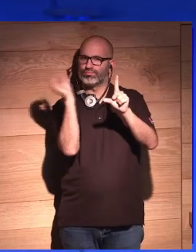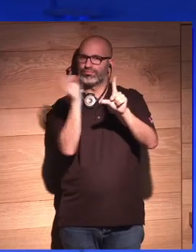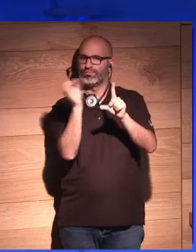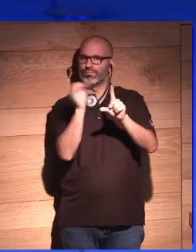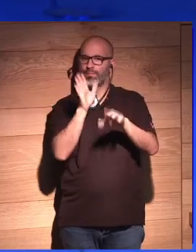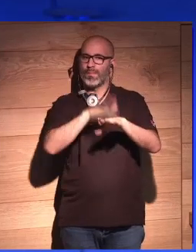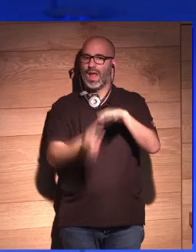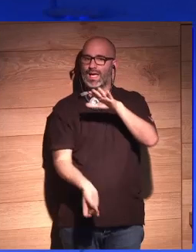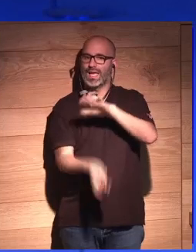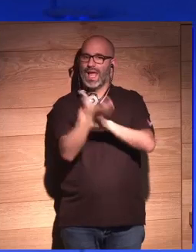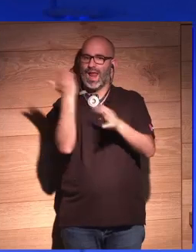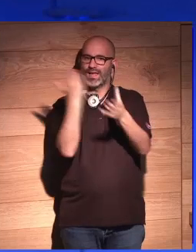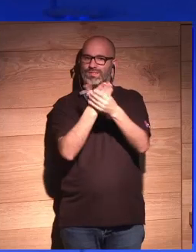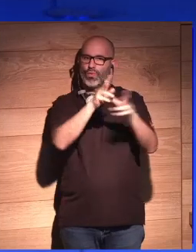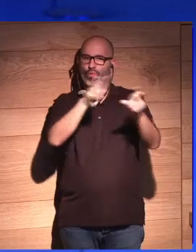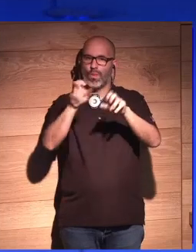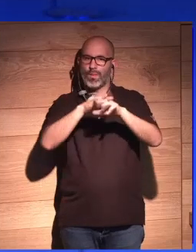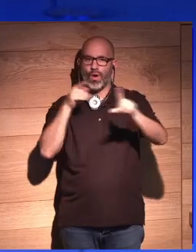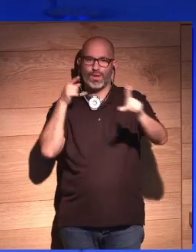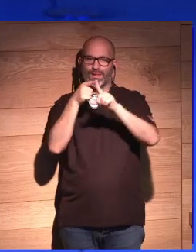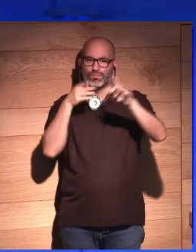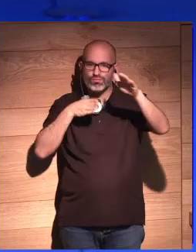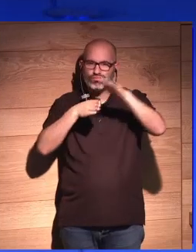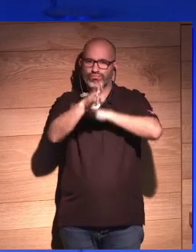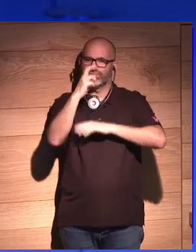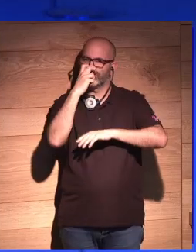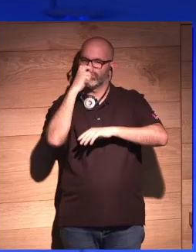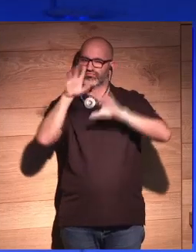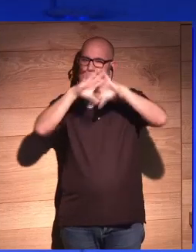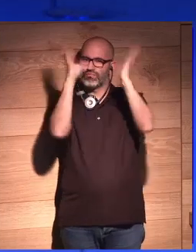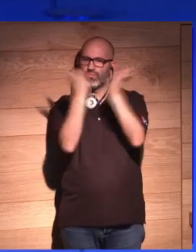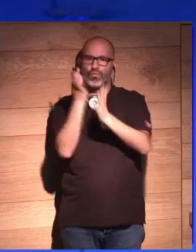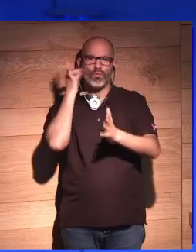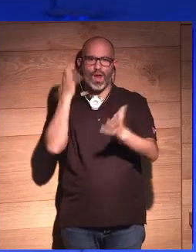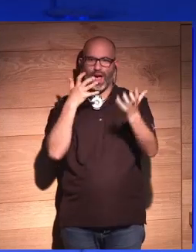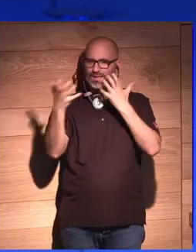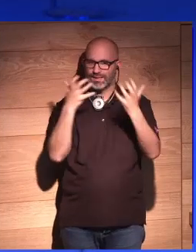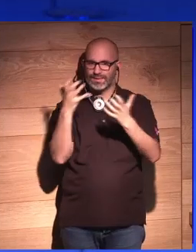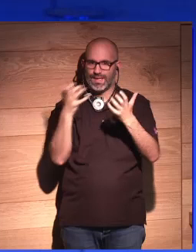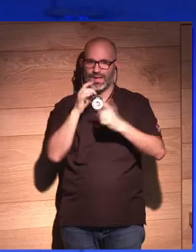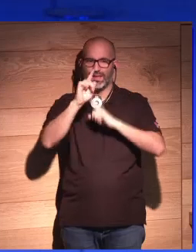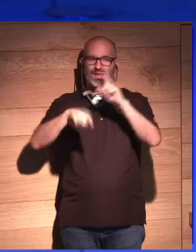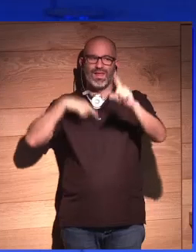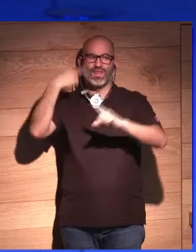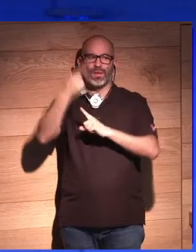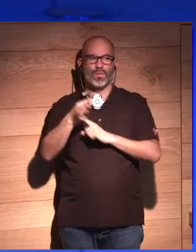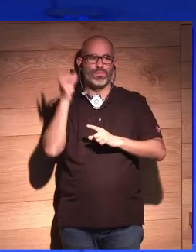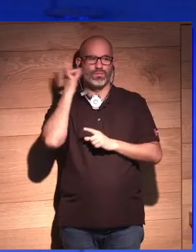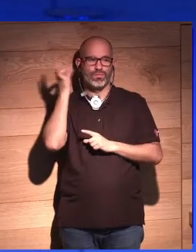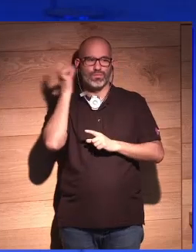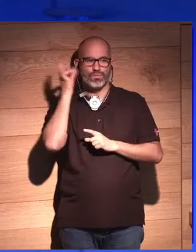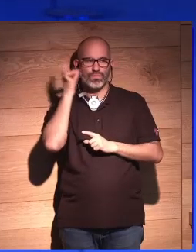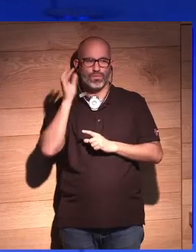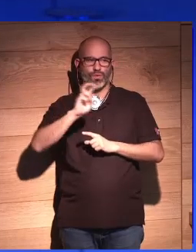provide our own access to our history. And the Bear 71 was actually a seminal moment in transmedia